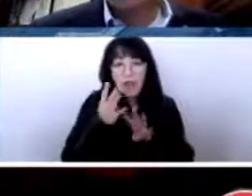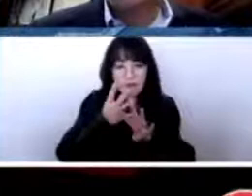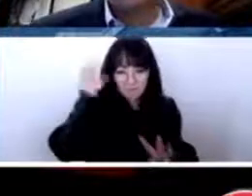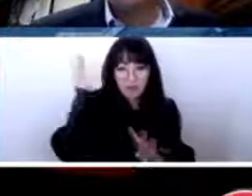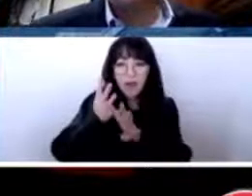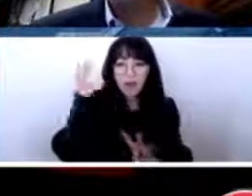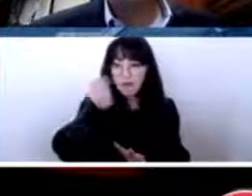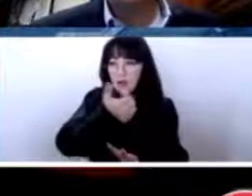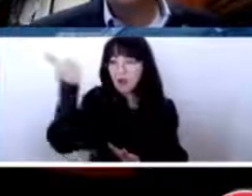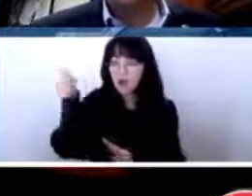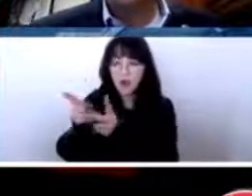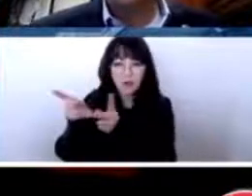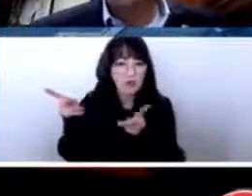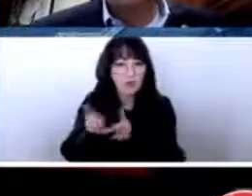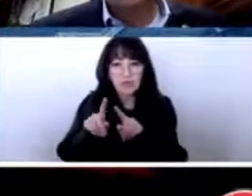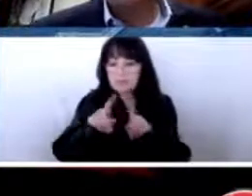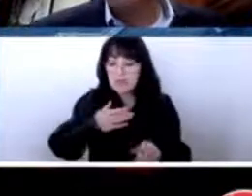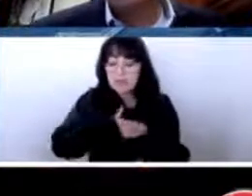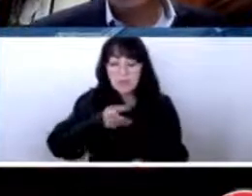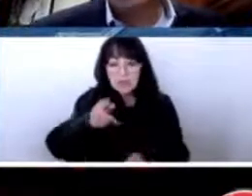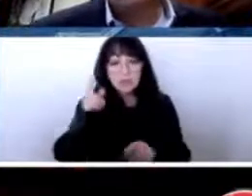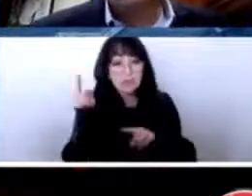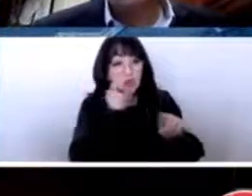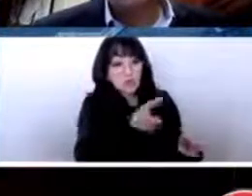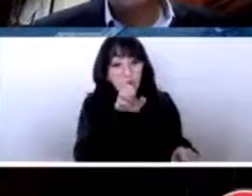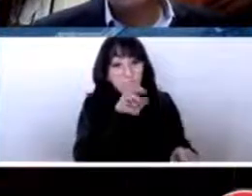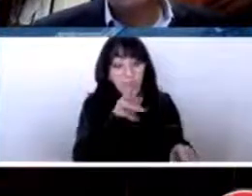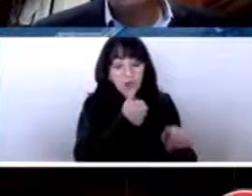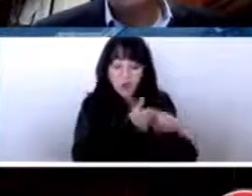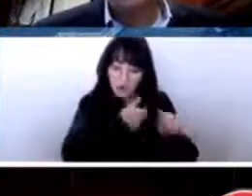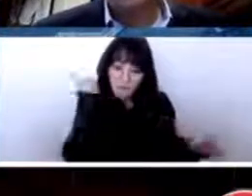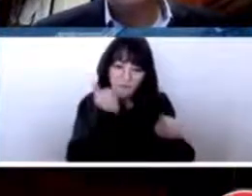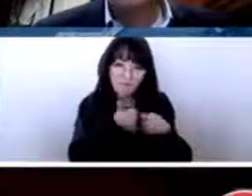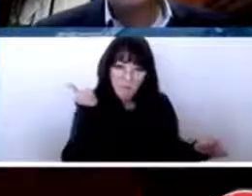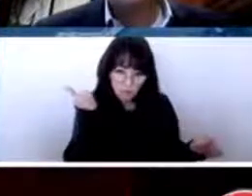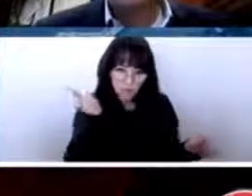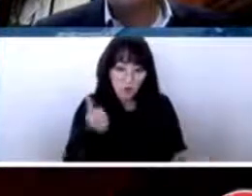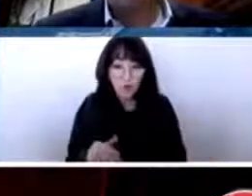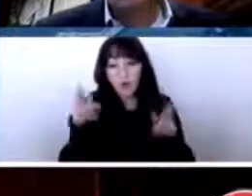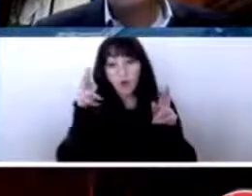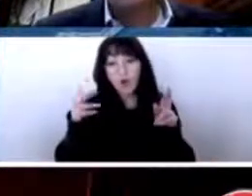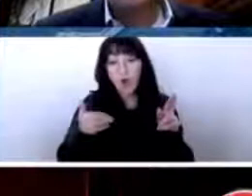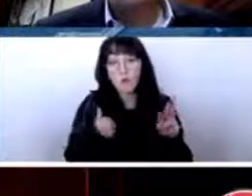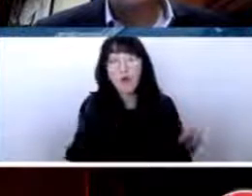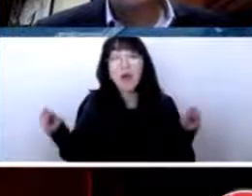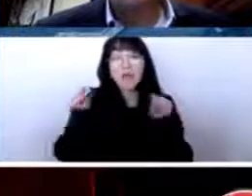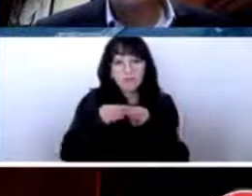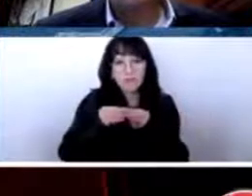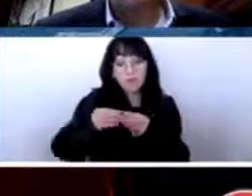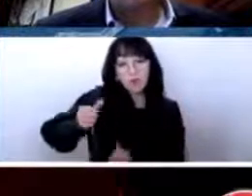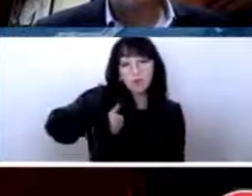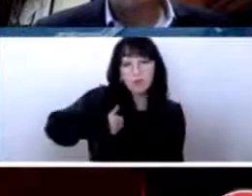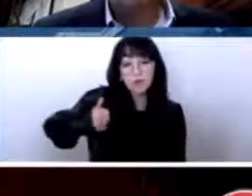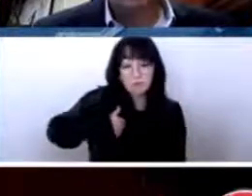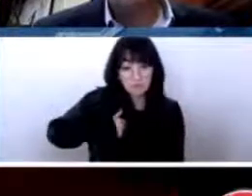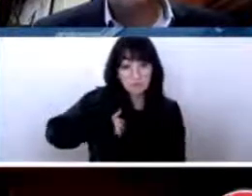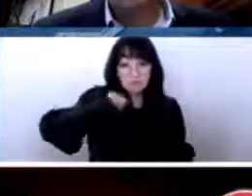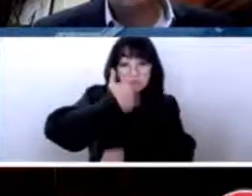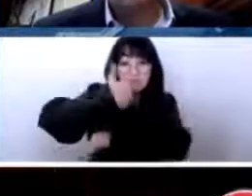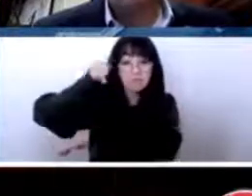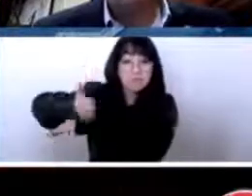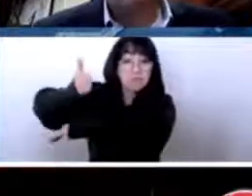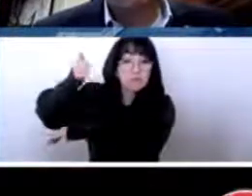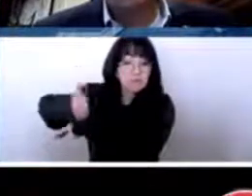increase that capacity as we speak. We're looking to have federal assets on the ground, hopefully within the next 10 to 14 days to, provide